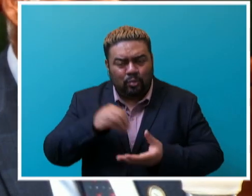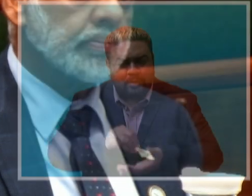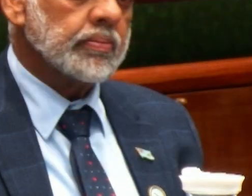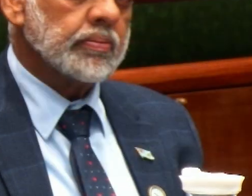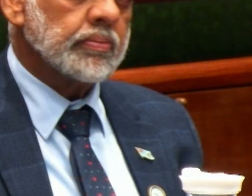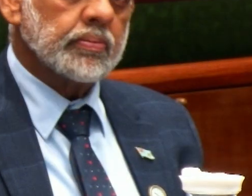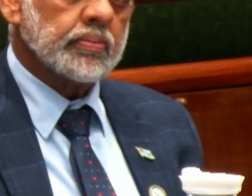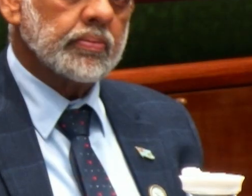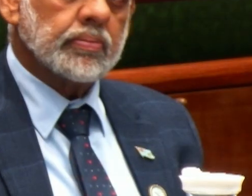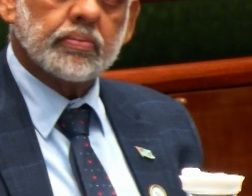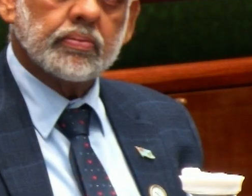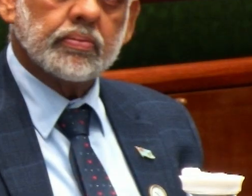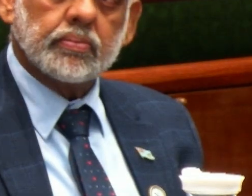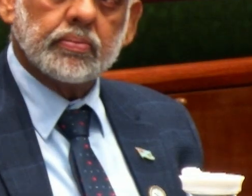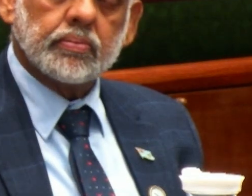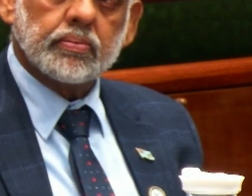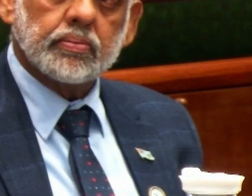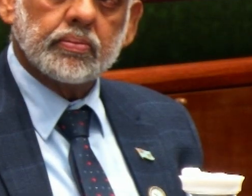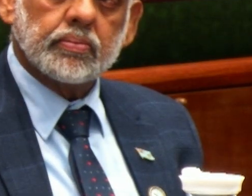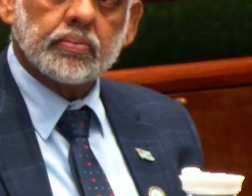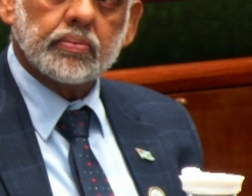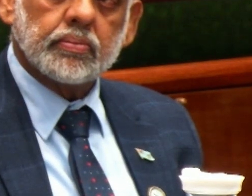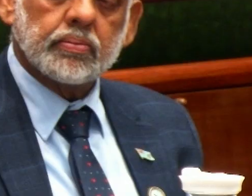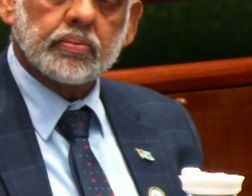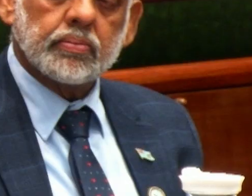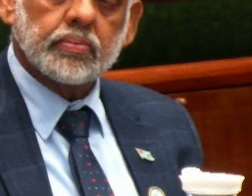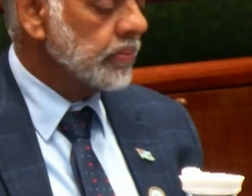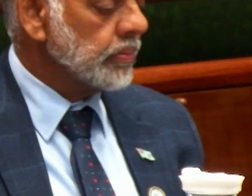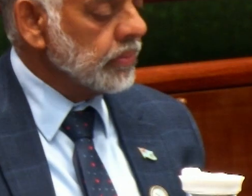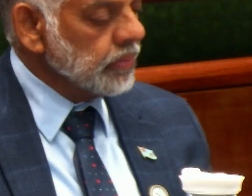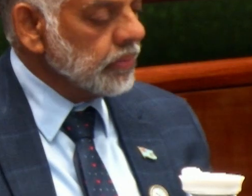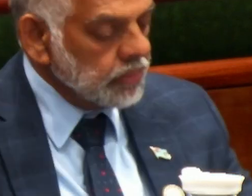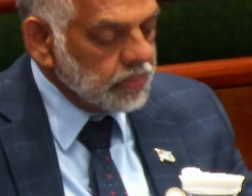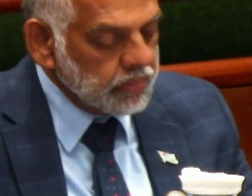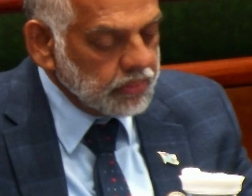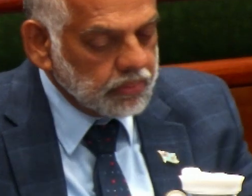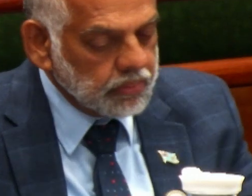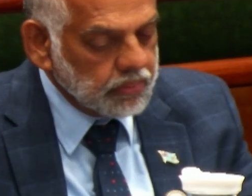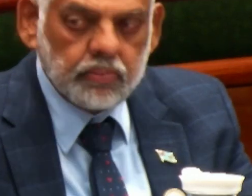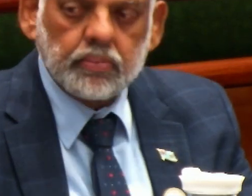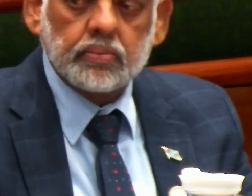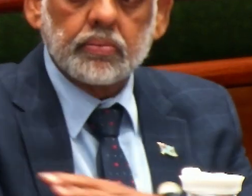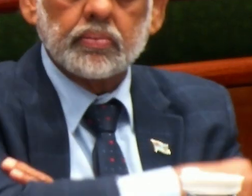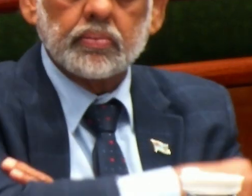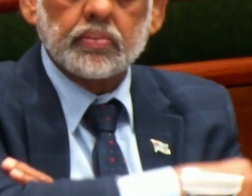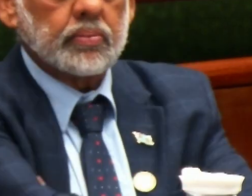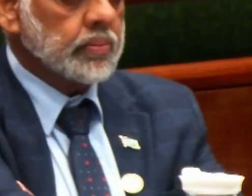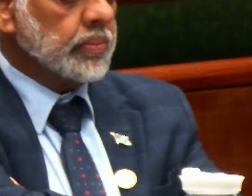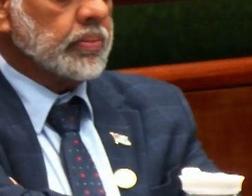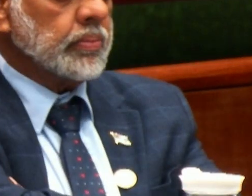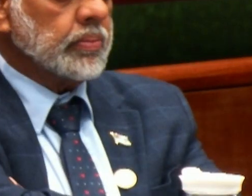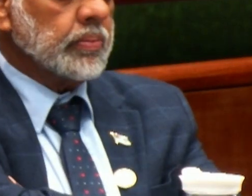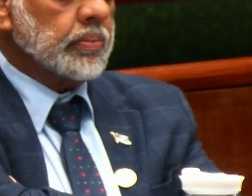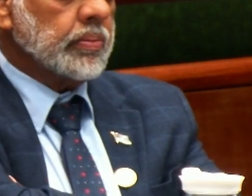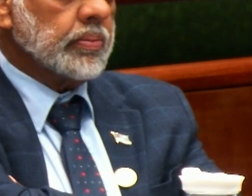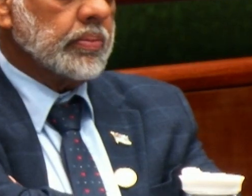inclusive initiatives. Data available through FEMIS supports equitable financial allocation for inclusive education.